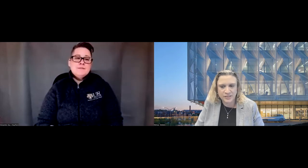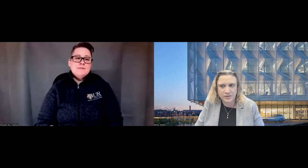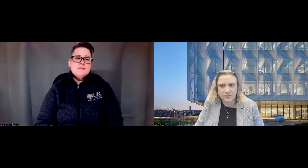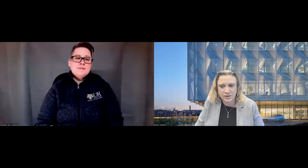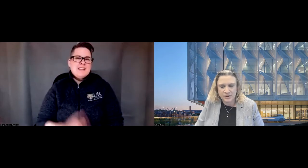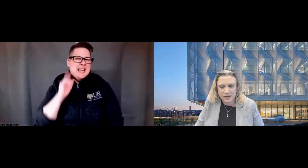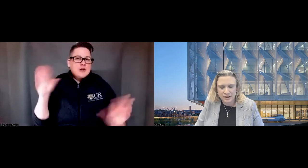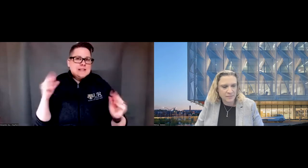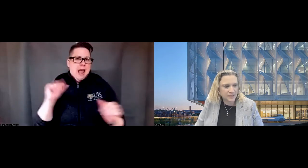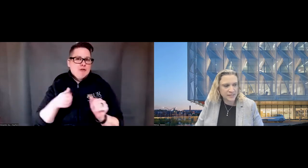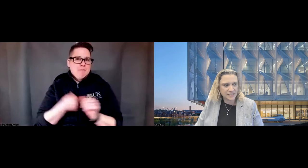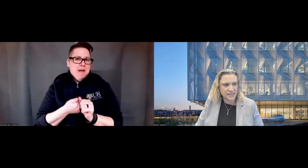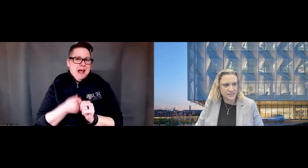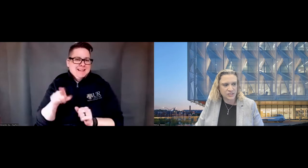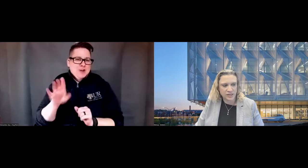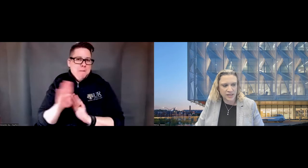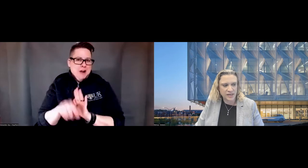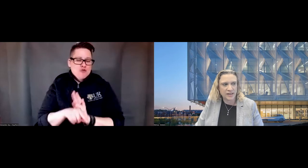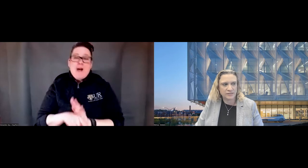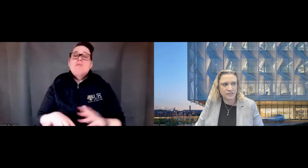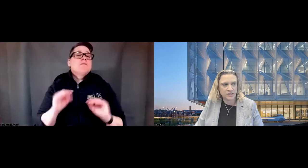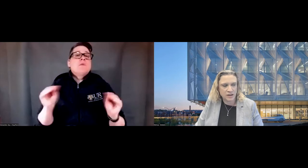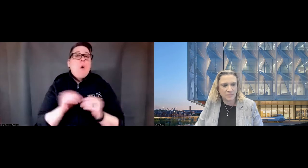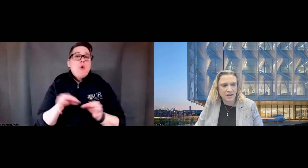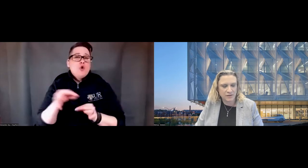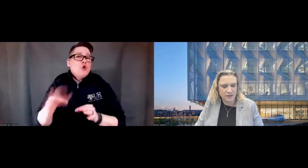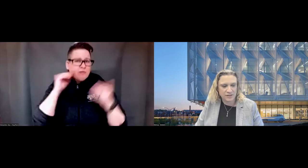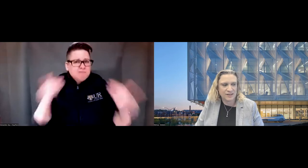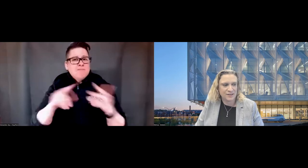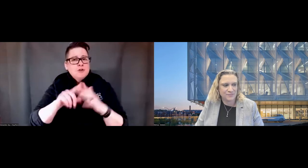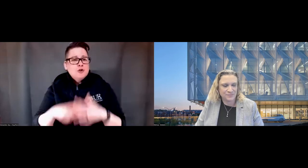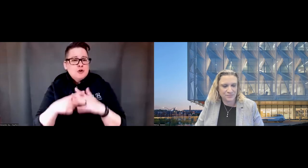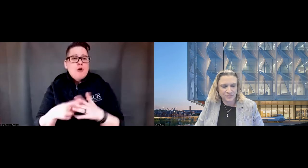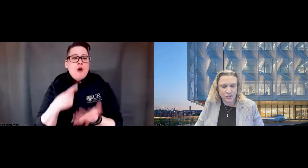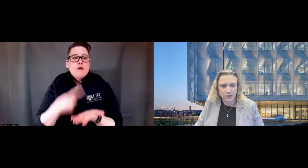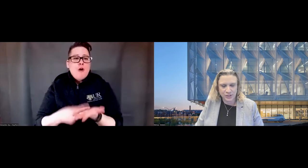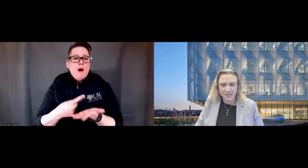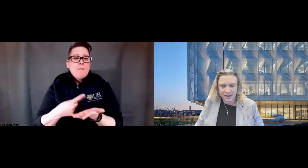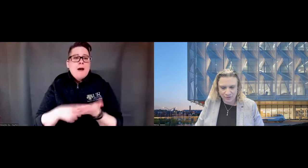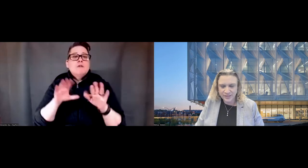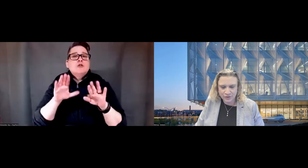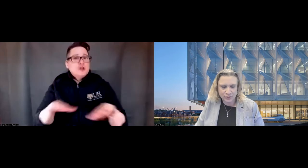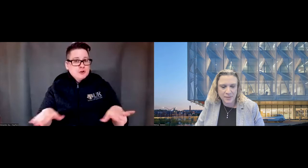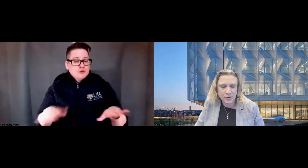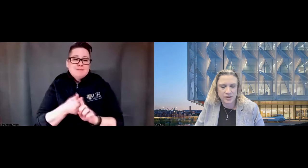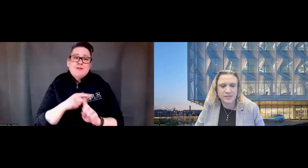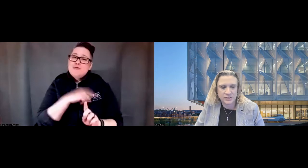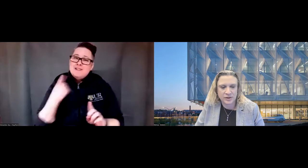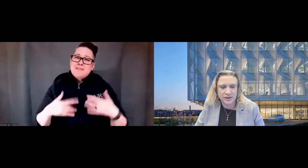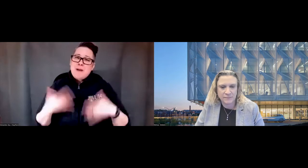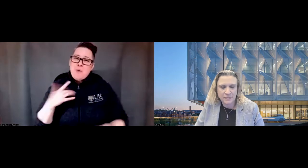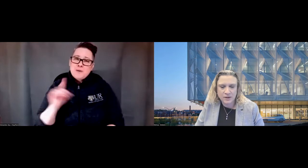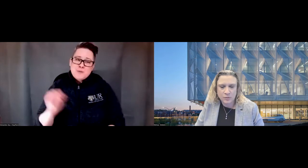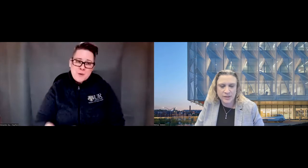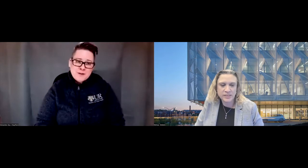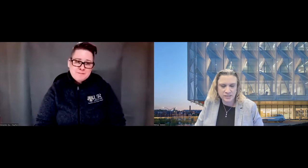further ado, let's get started and talk about children at risk for bipolar